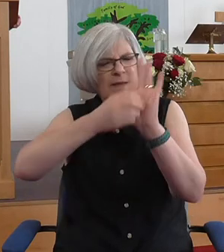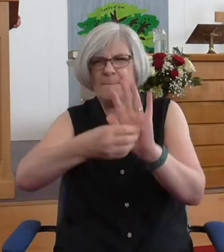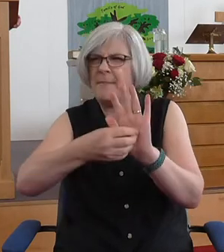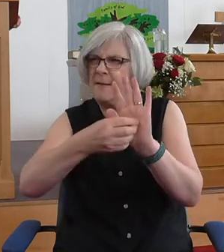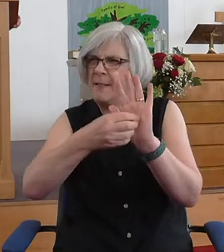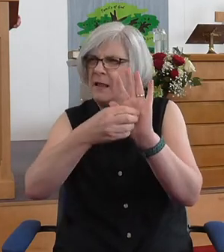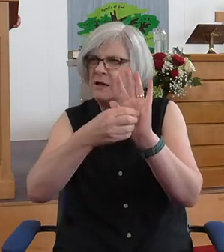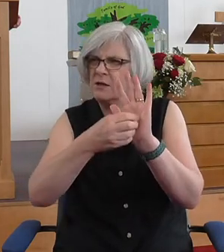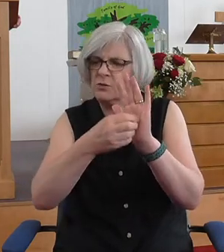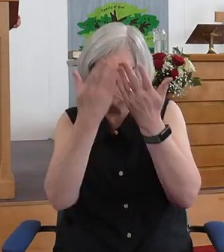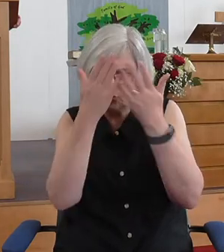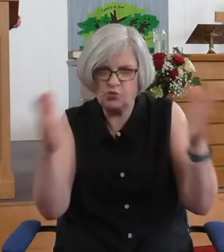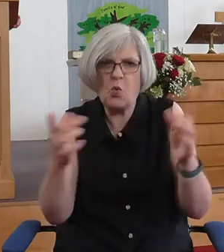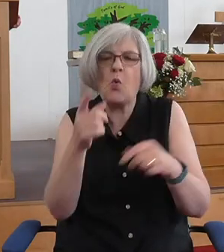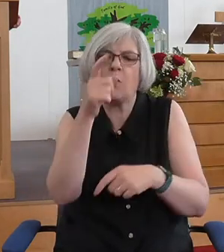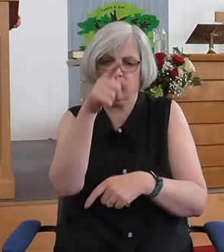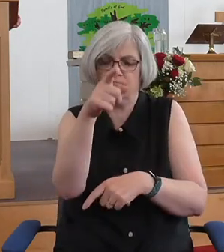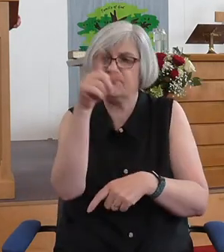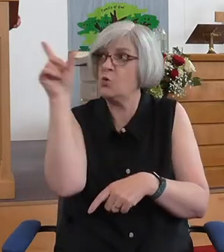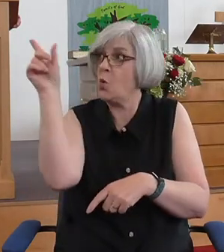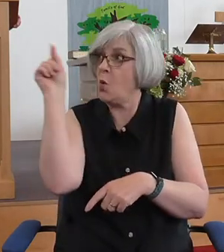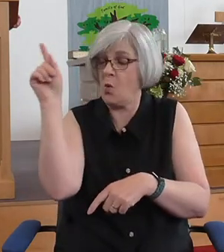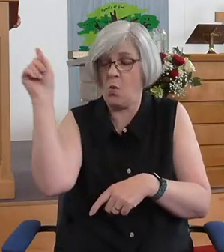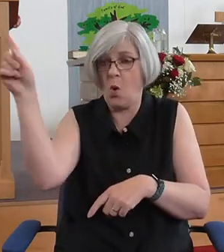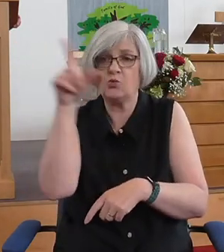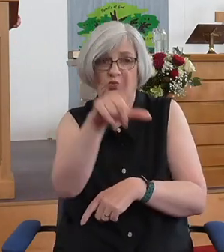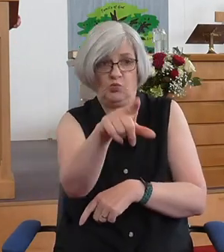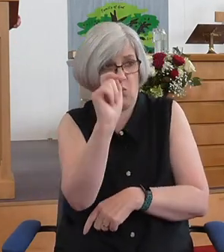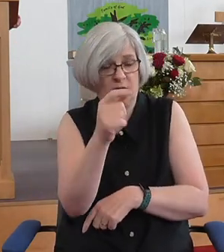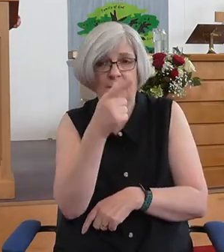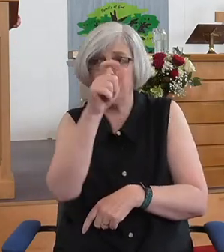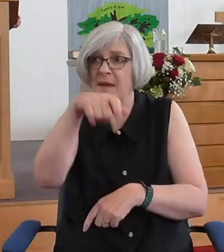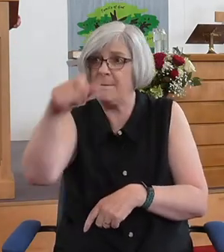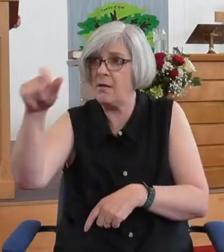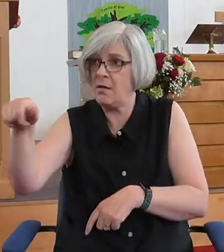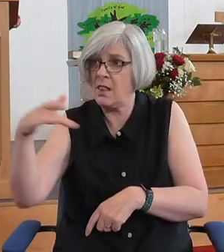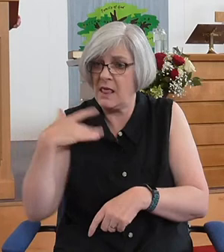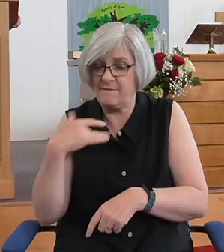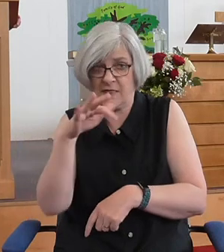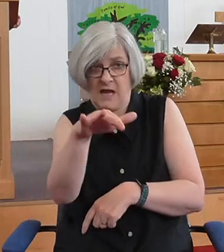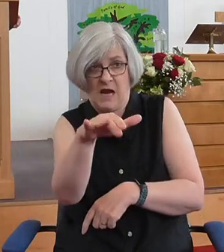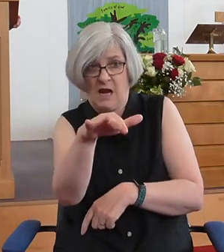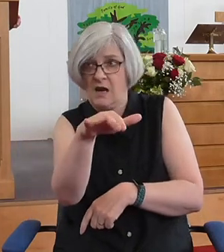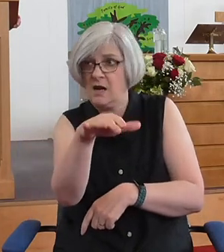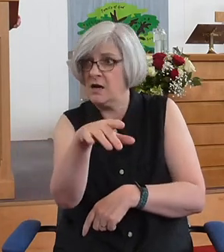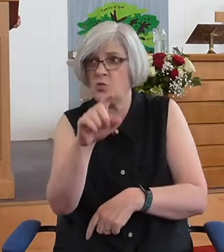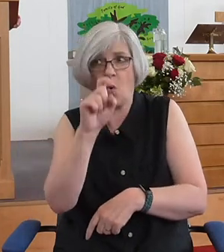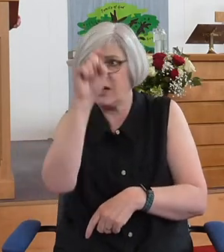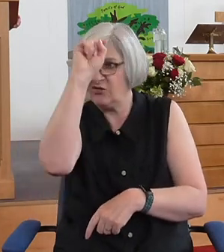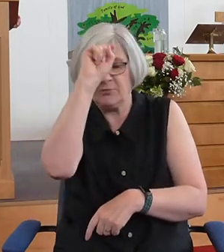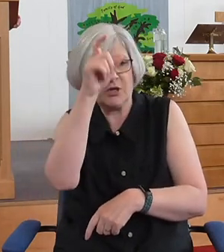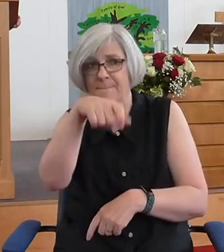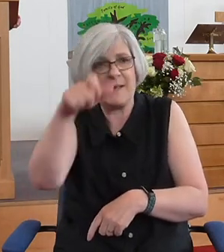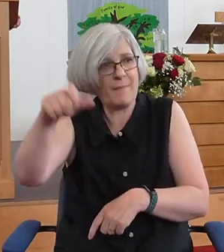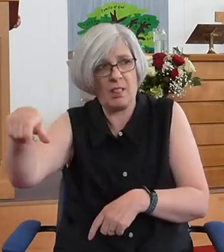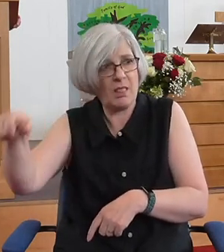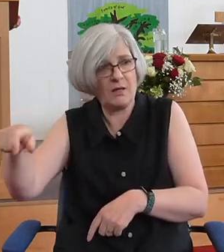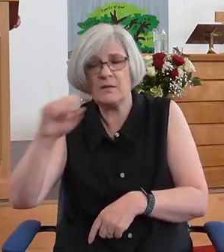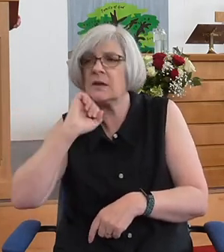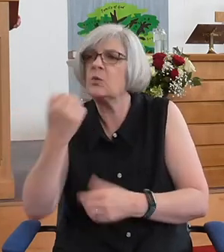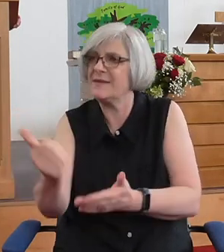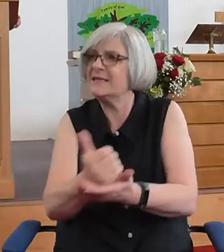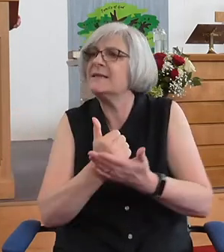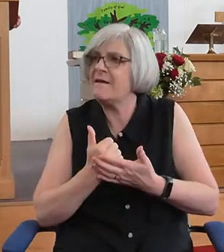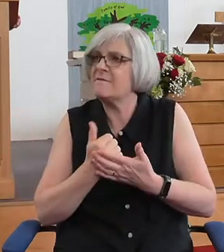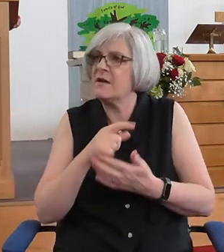home as where God's chosen people lived, the Israelites, not the Egyptians, and they would be safe under the sign of blood.